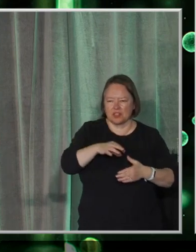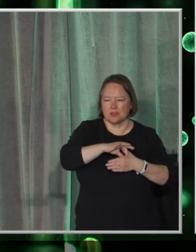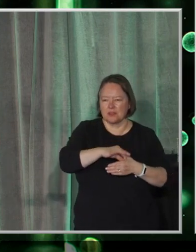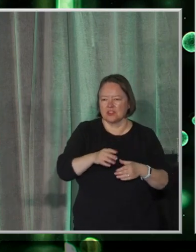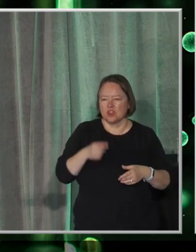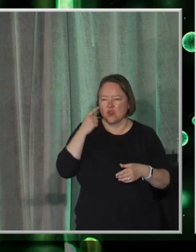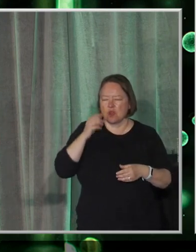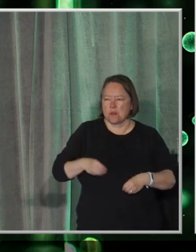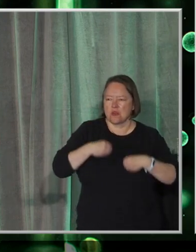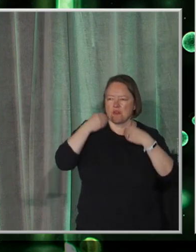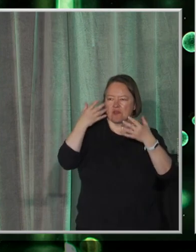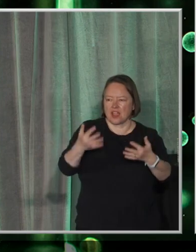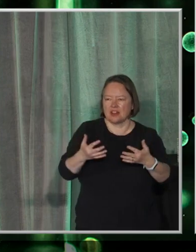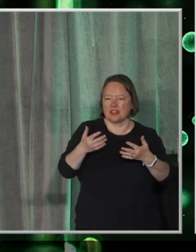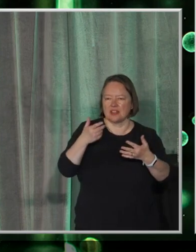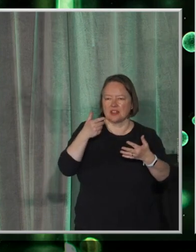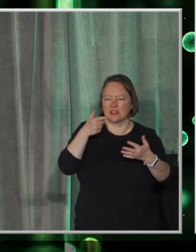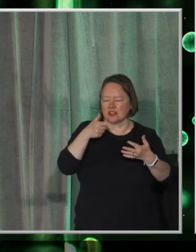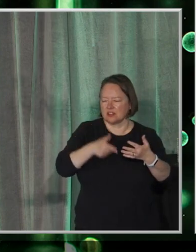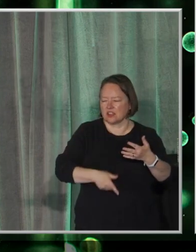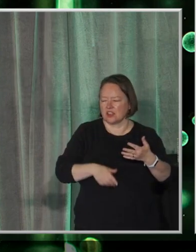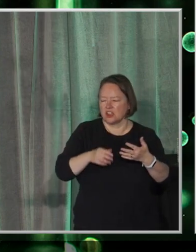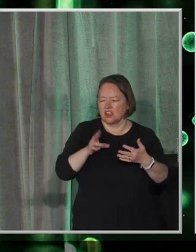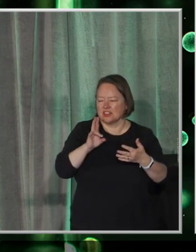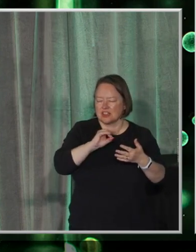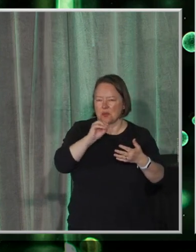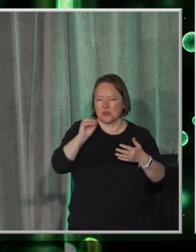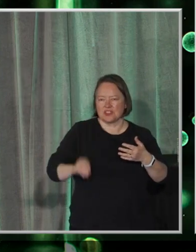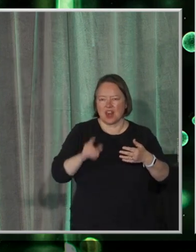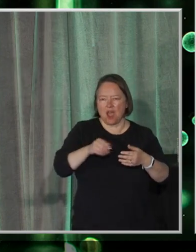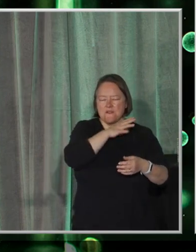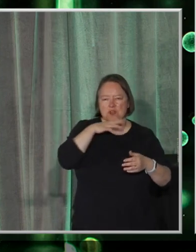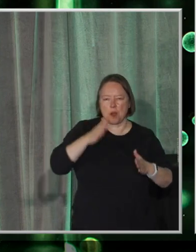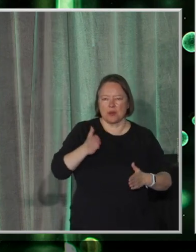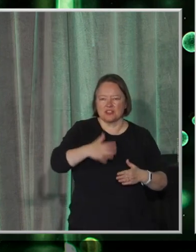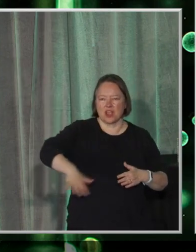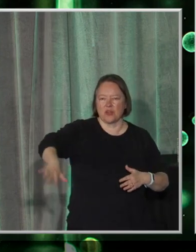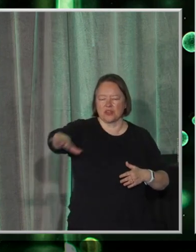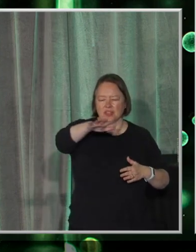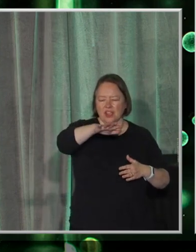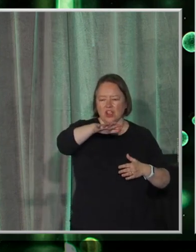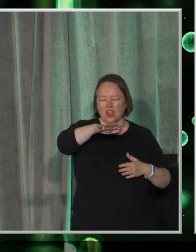impact that we are providing is to those 70%+ farmers who are out there, who will be